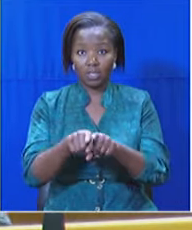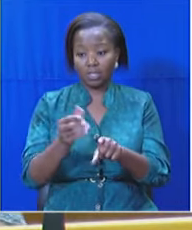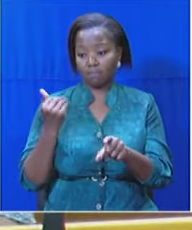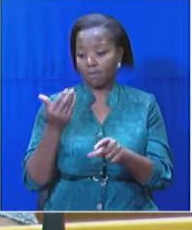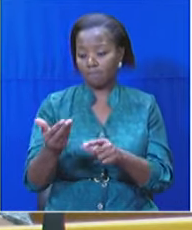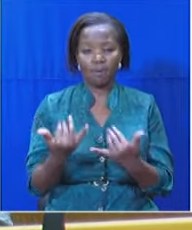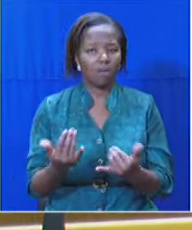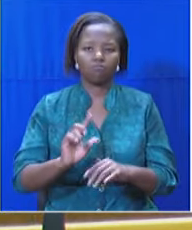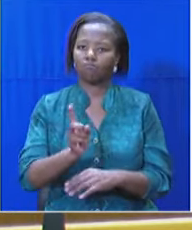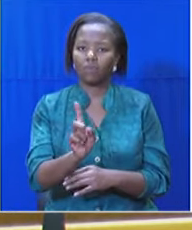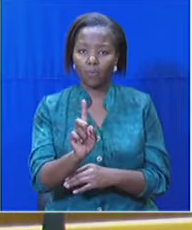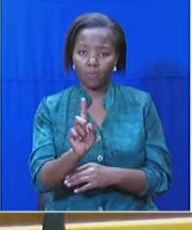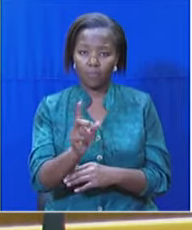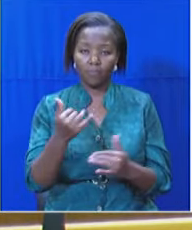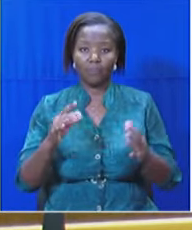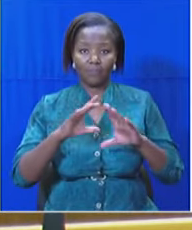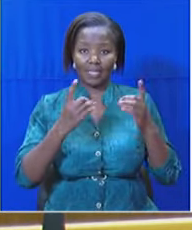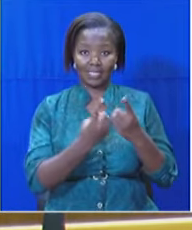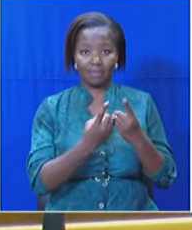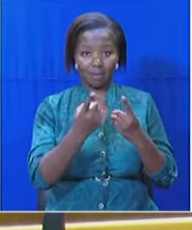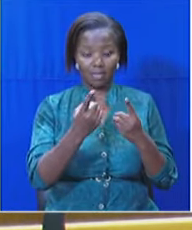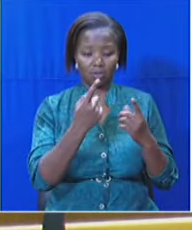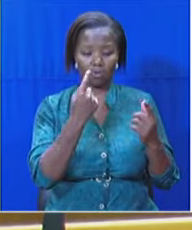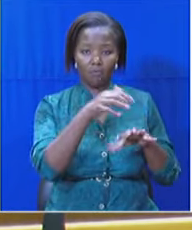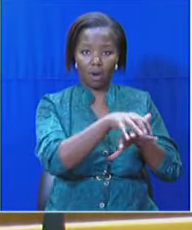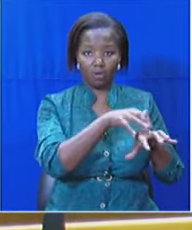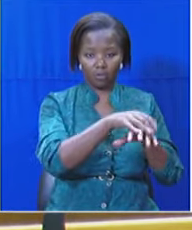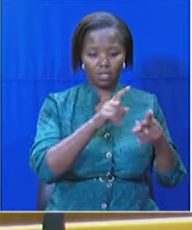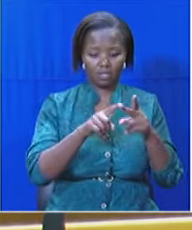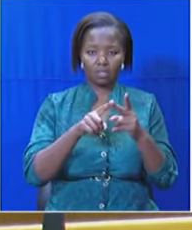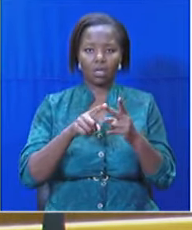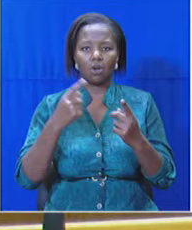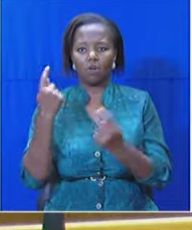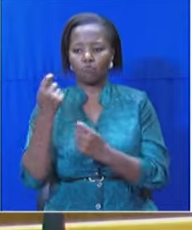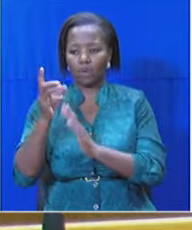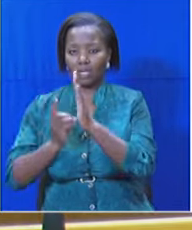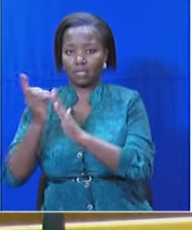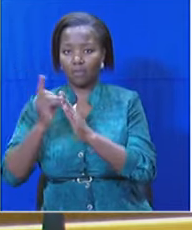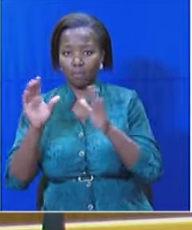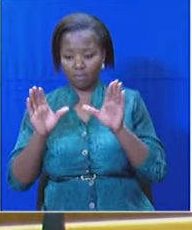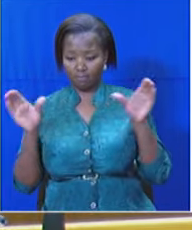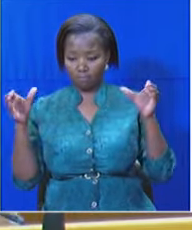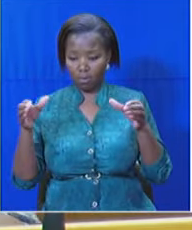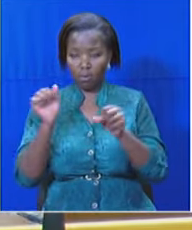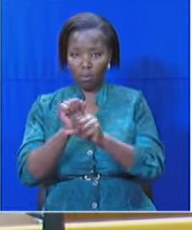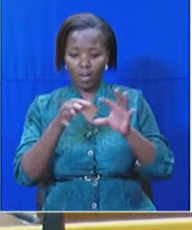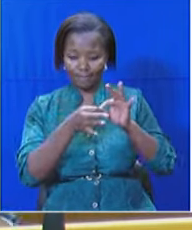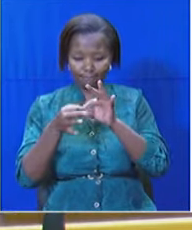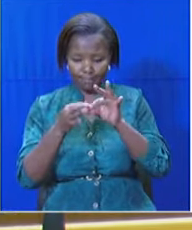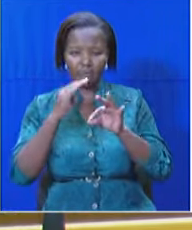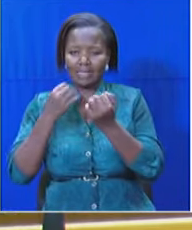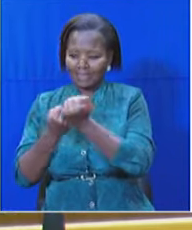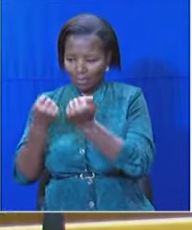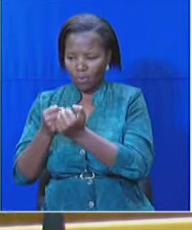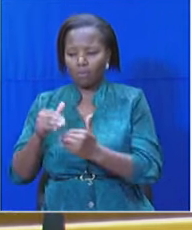integrated approach by both Department of Agriculture and Rural Development will strengthen and sustain this program.